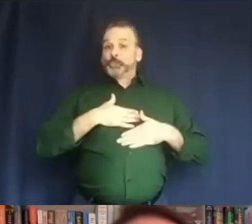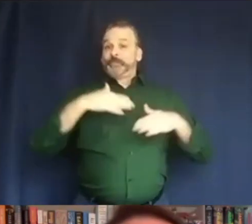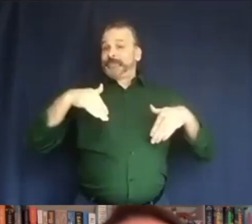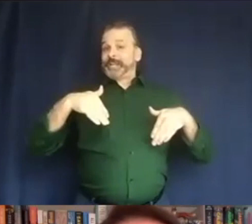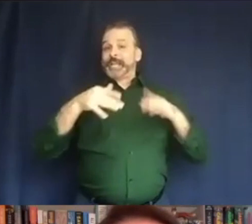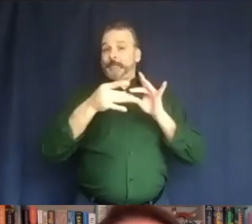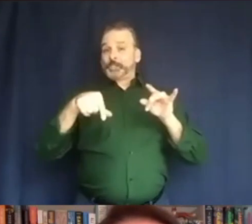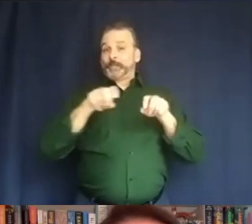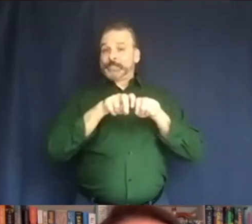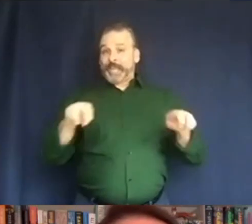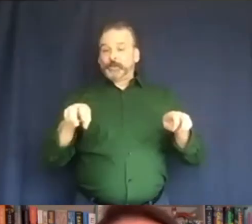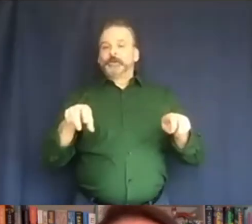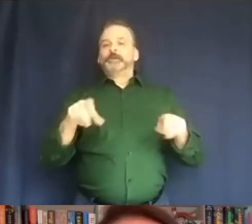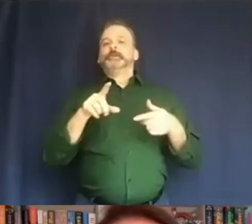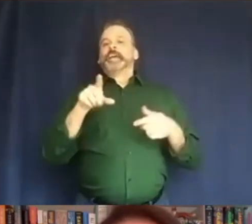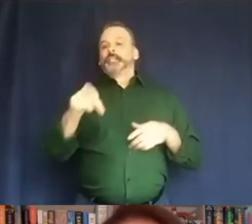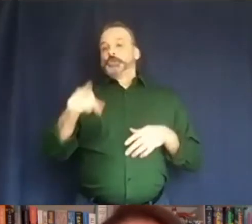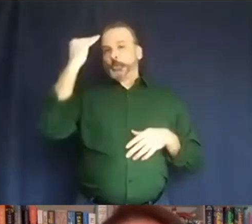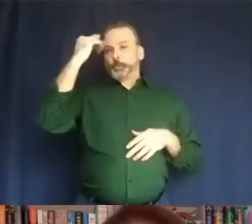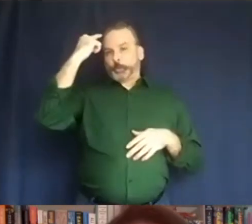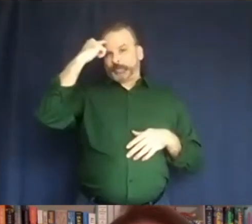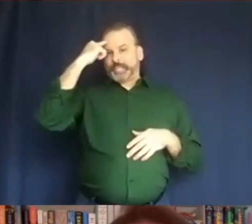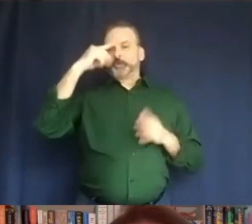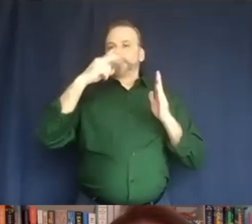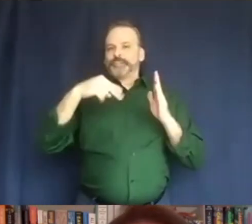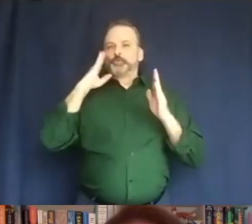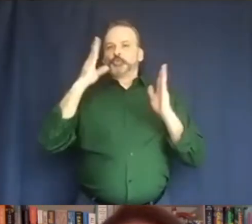panel, and that you think readers would enjoy?